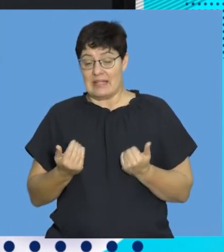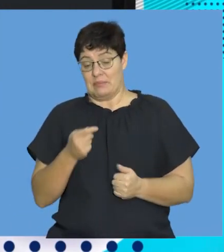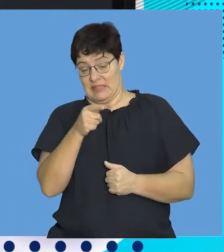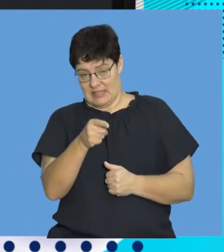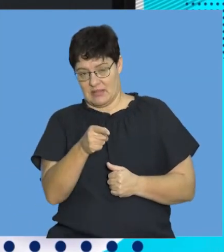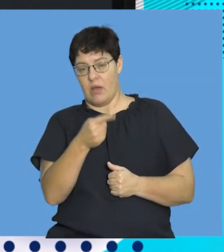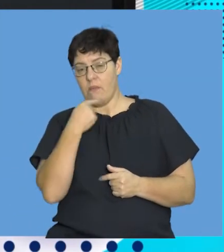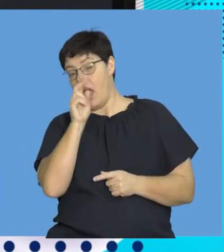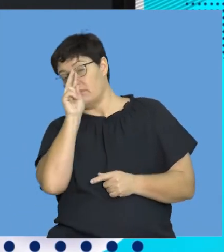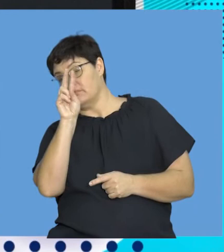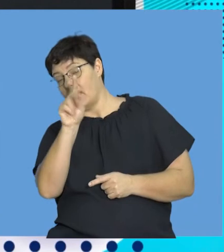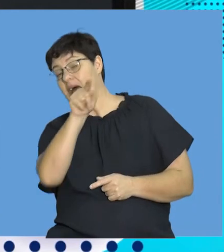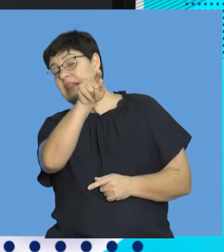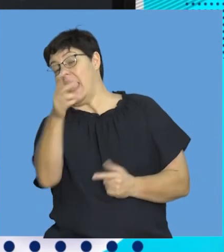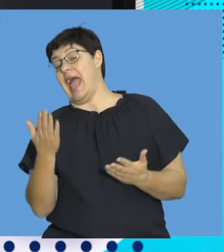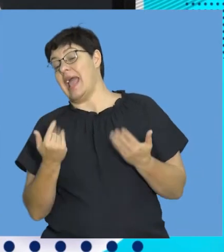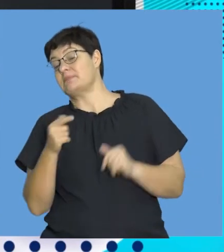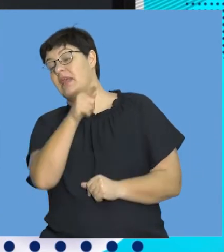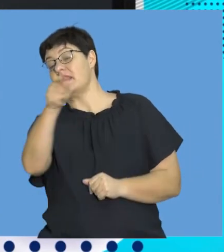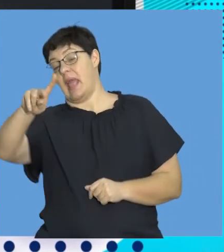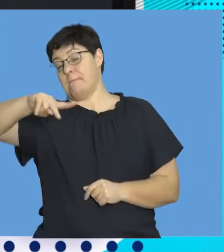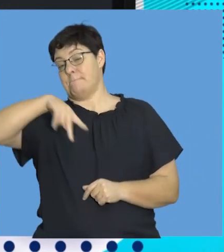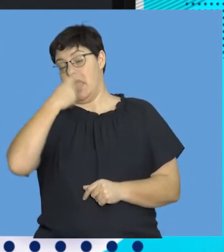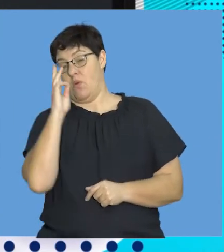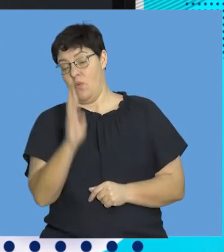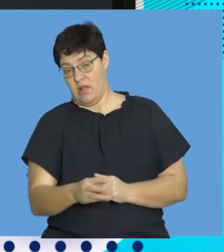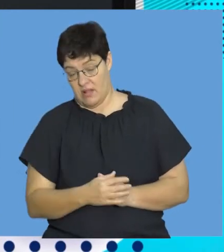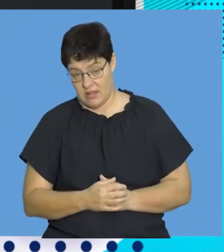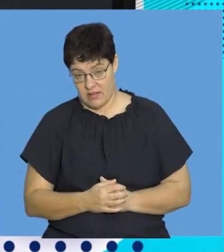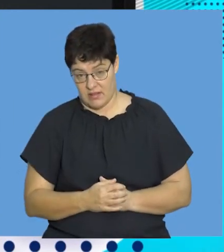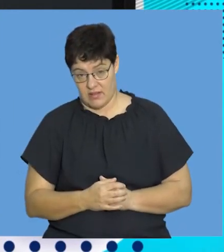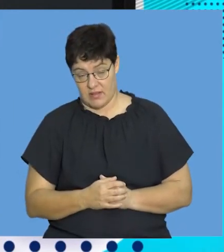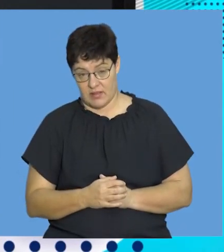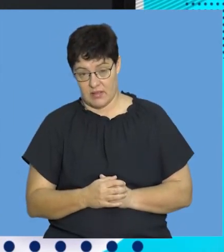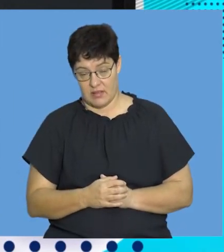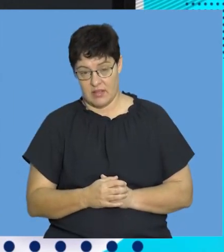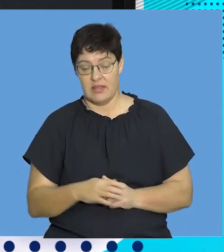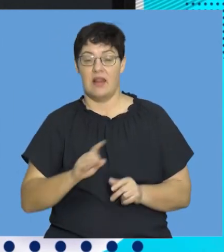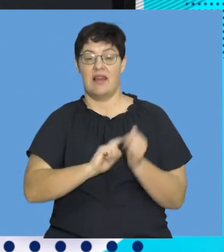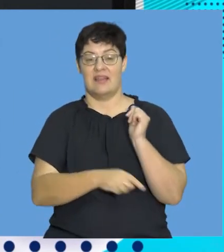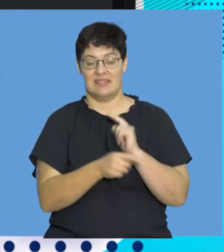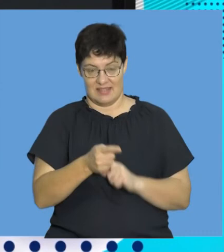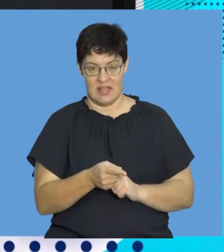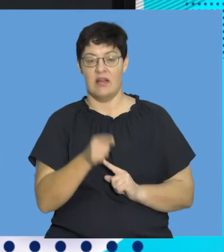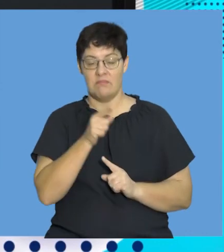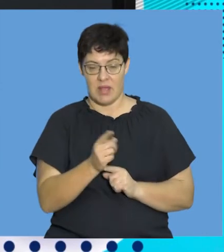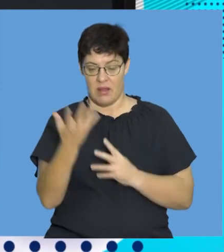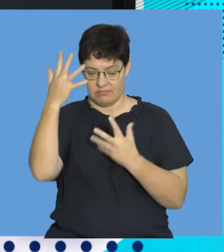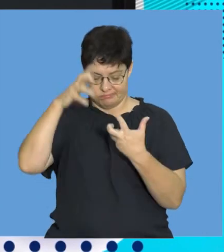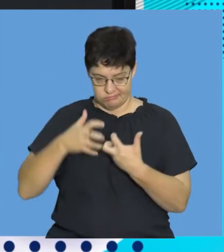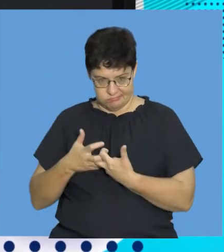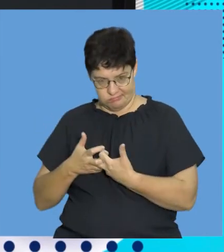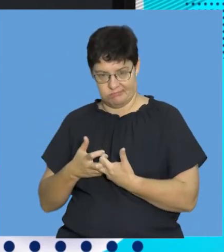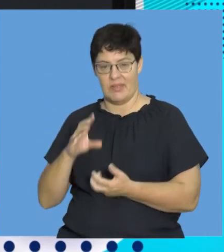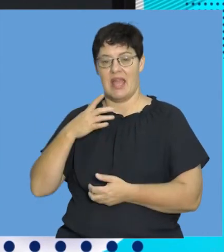a projected amount of what you expect to receive from your debtors. And then finally, that would feed into